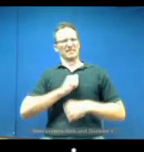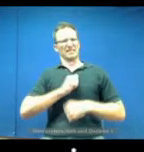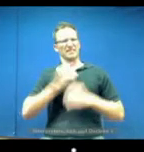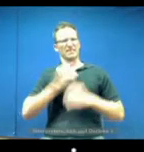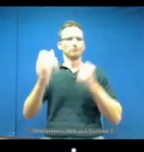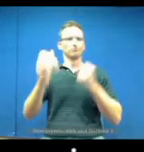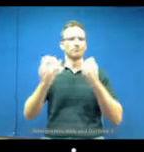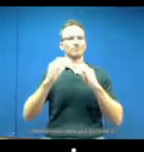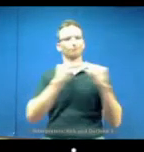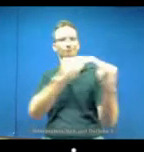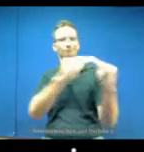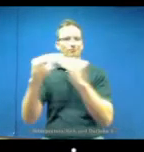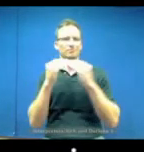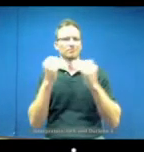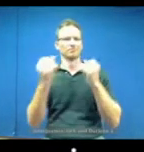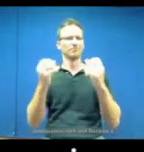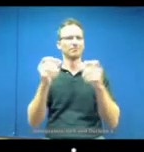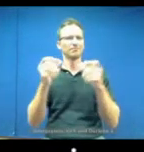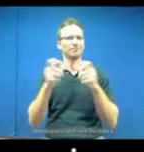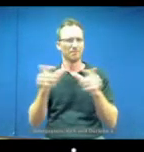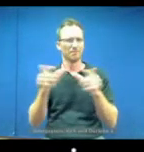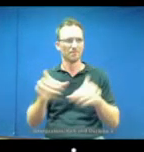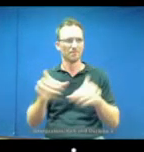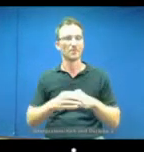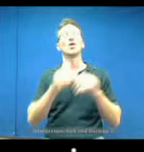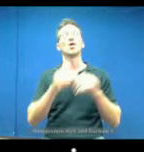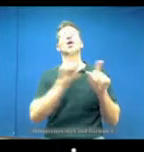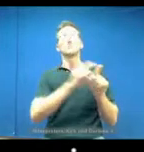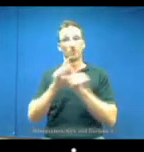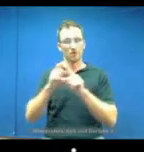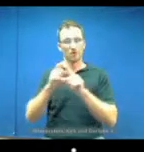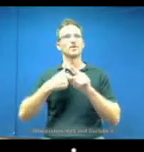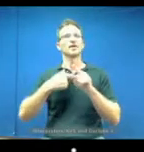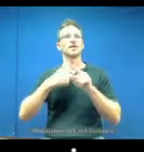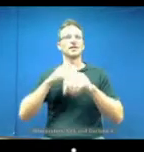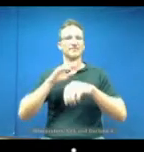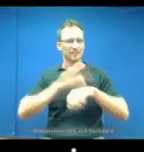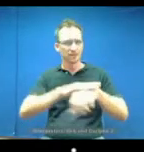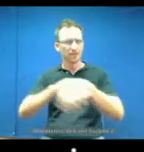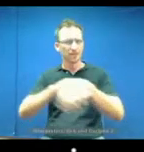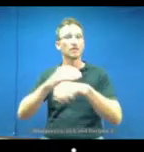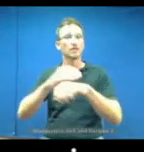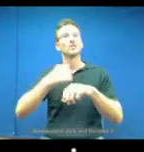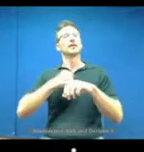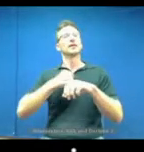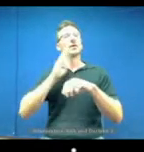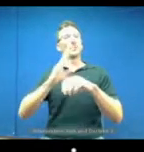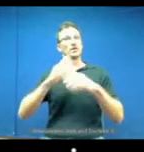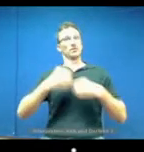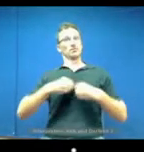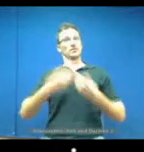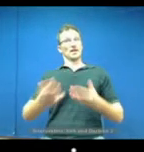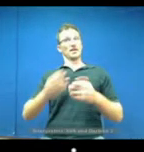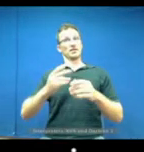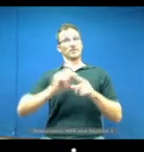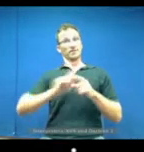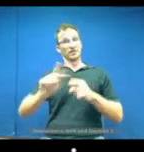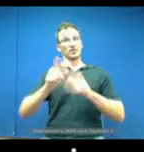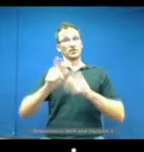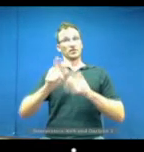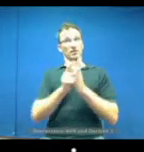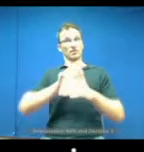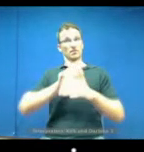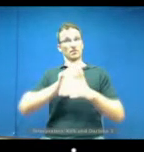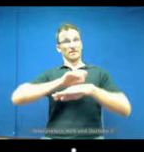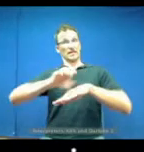advice. The content in domestic violence matters is strongly dependent upon the state in which you are